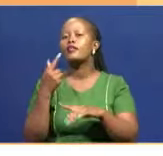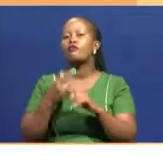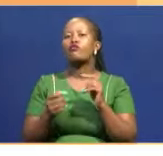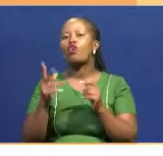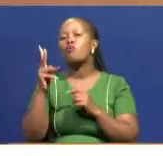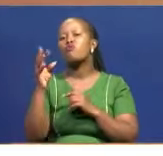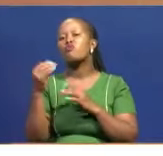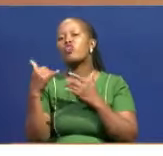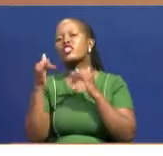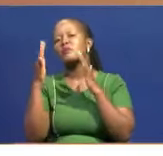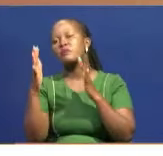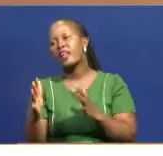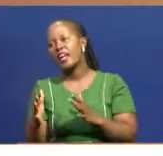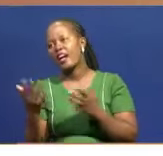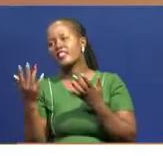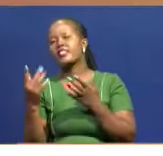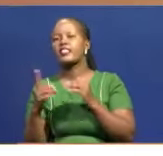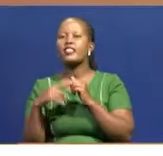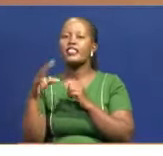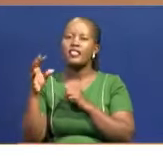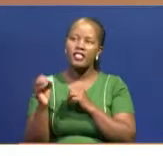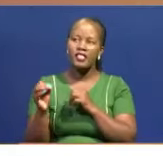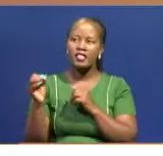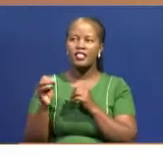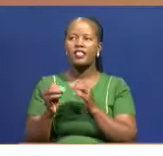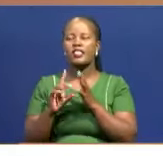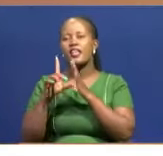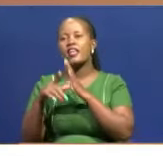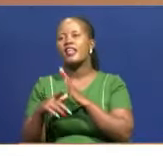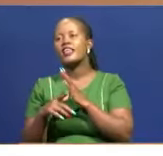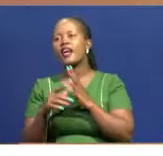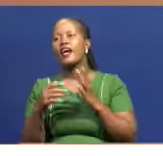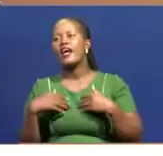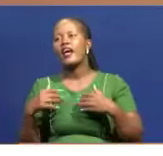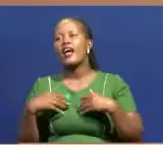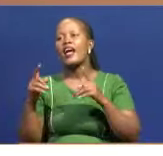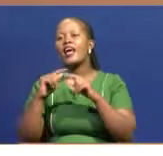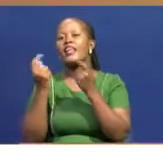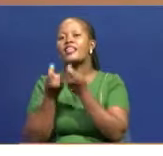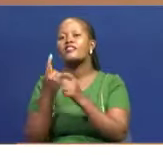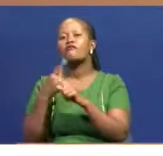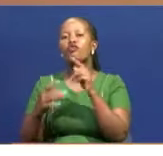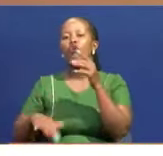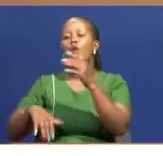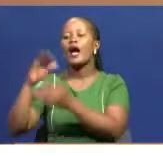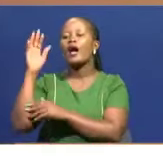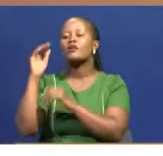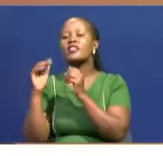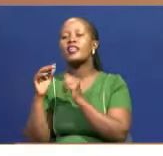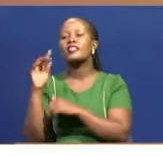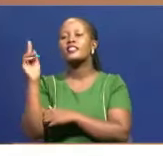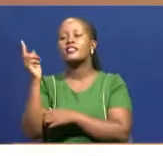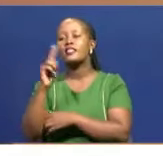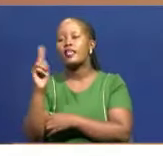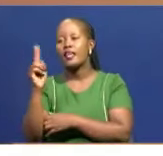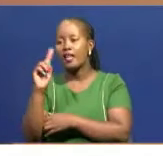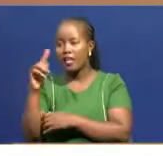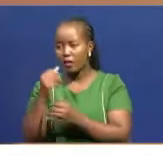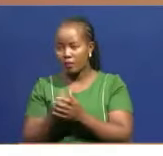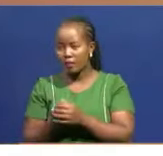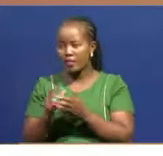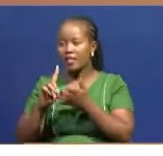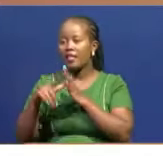then I think to six teams, where we then had franchise teams from outside Nairobi. Then we got teams from